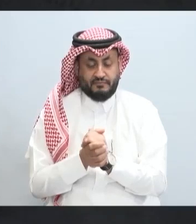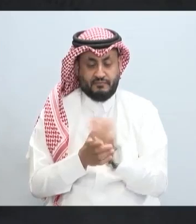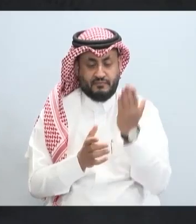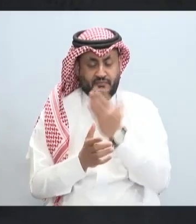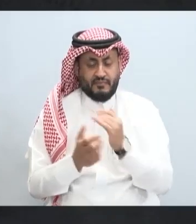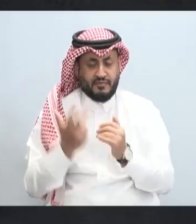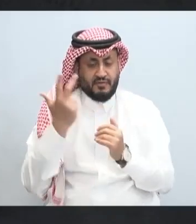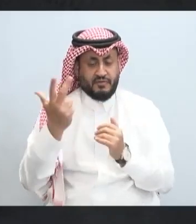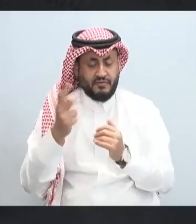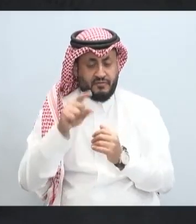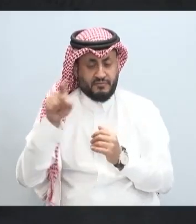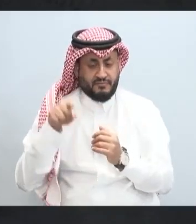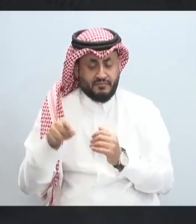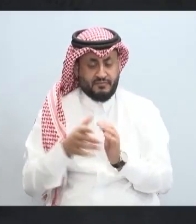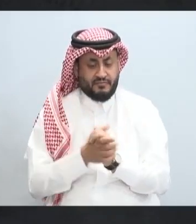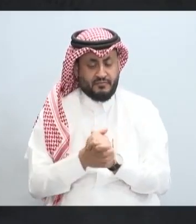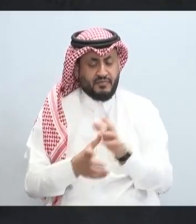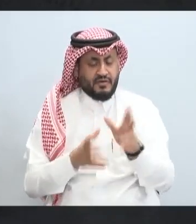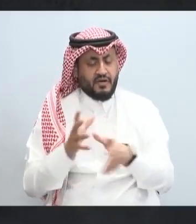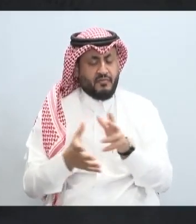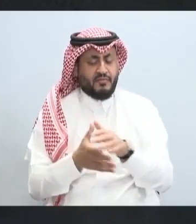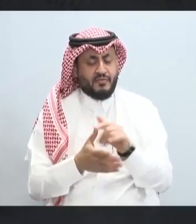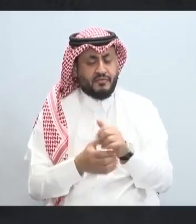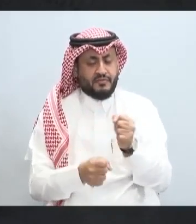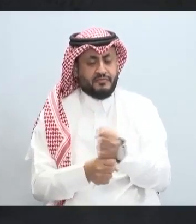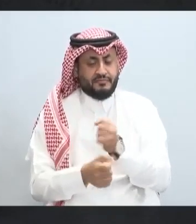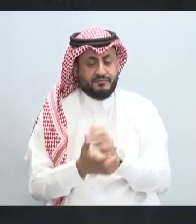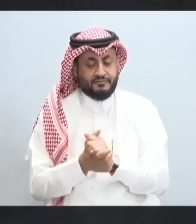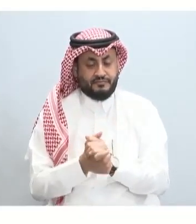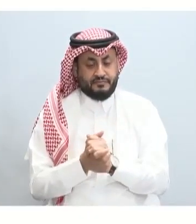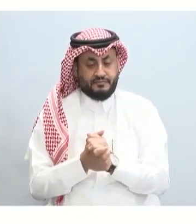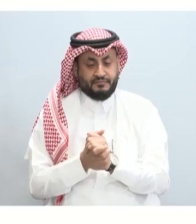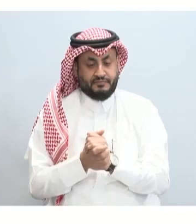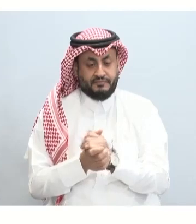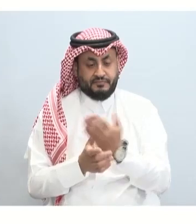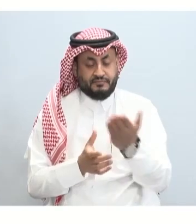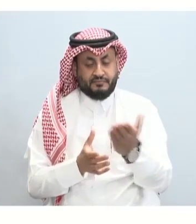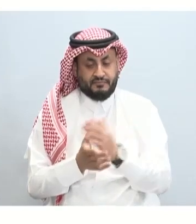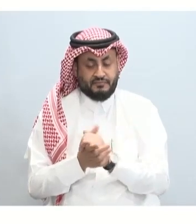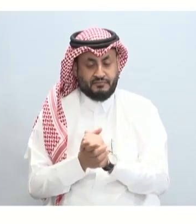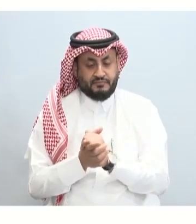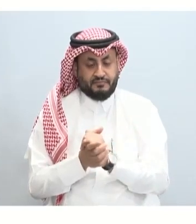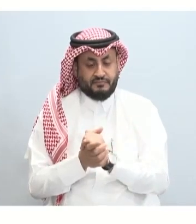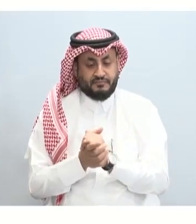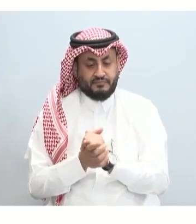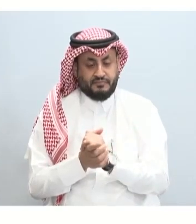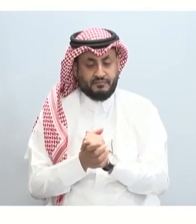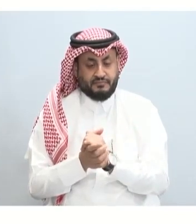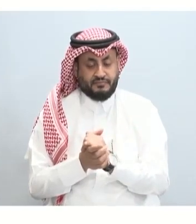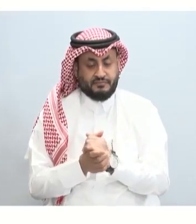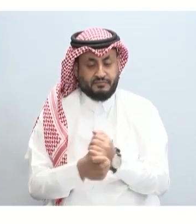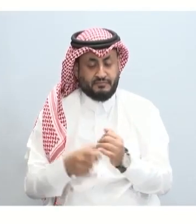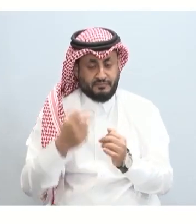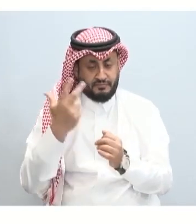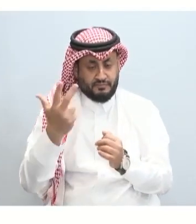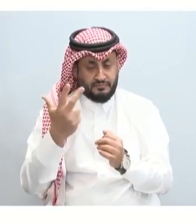the third question, which is about these activities. Usually, the third question